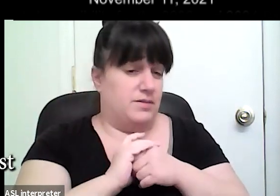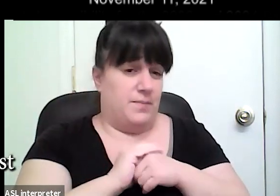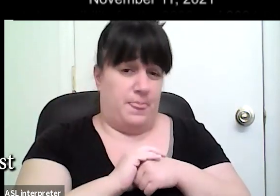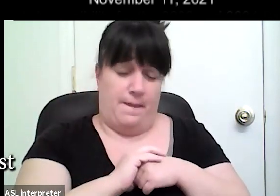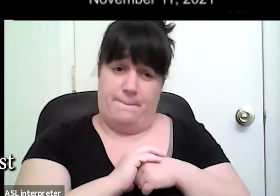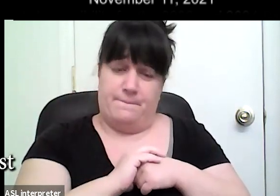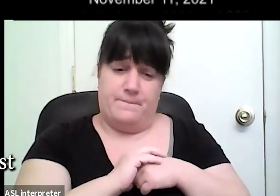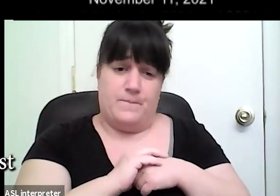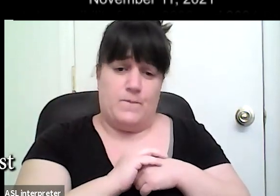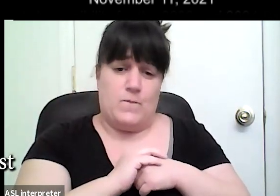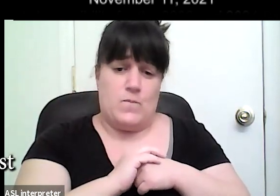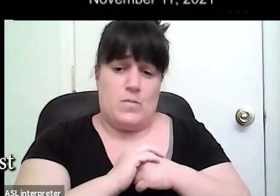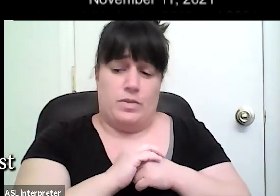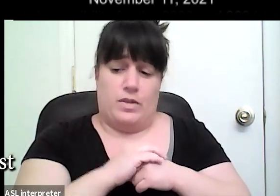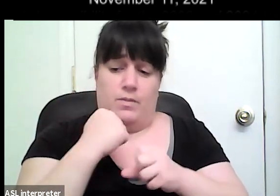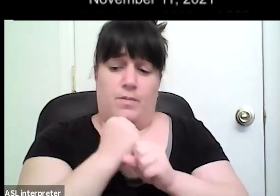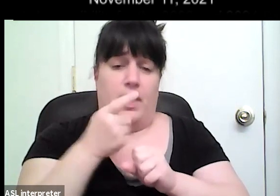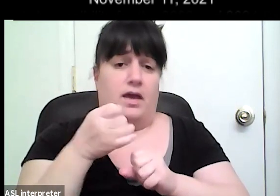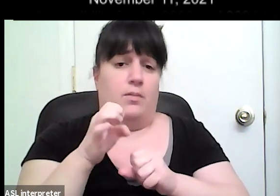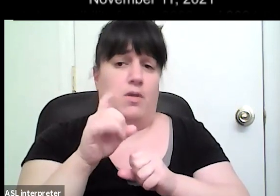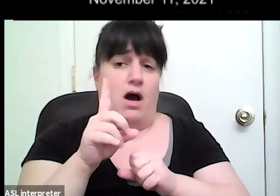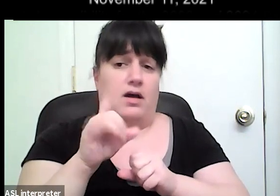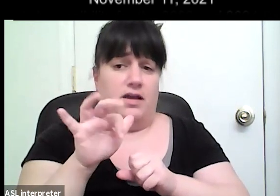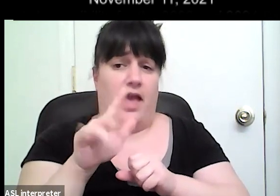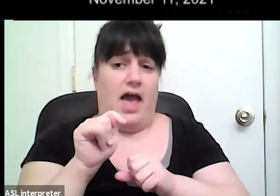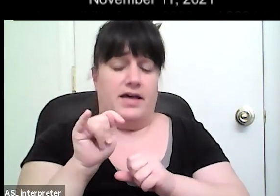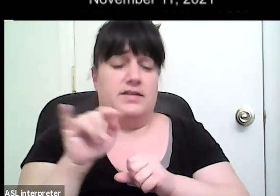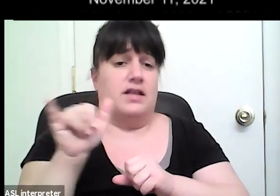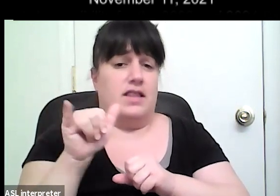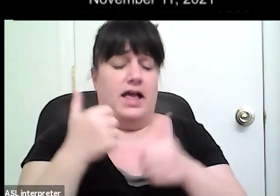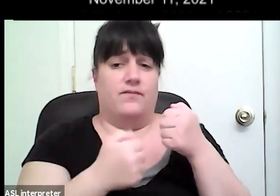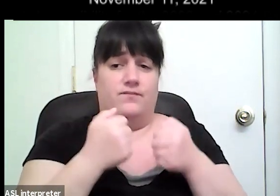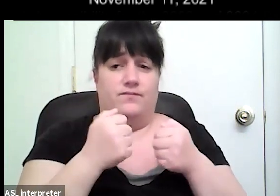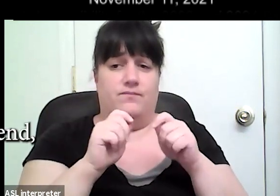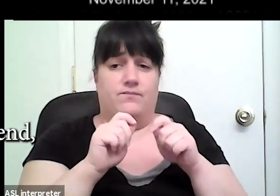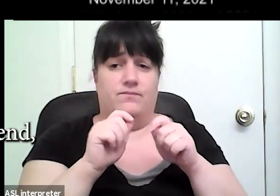Q&A. Basically, by creating a podcast, which is almost like a video-based